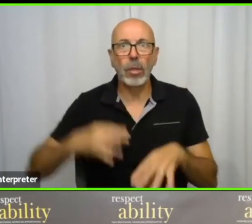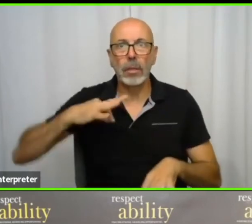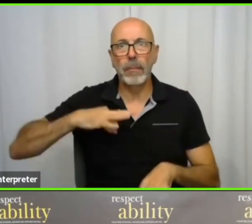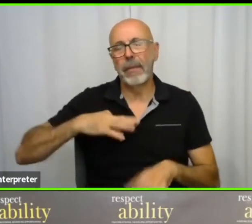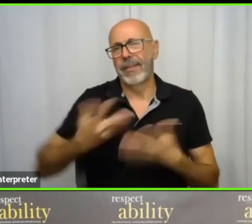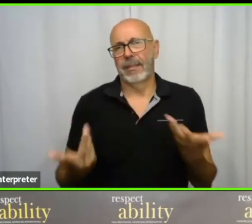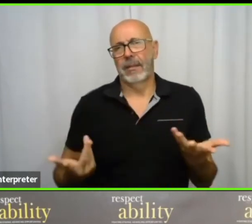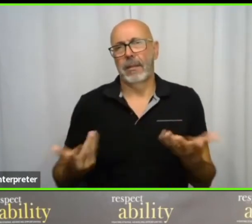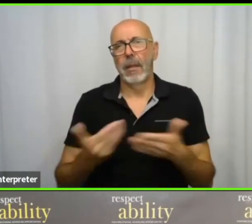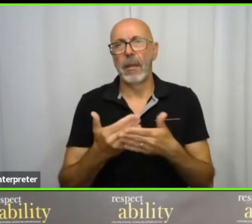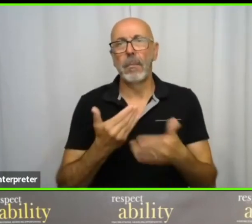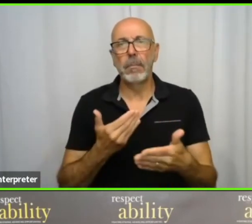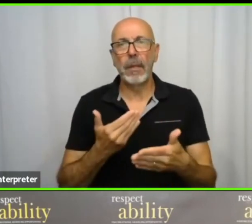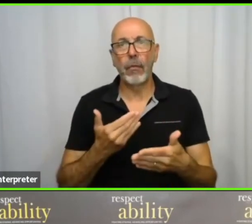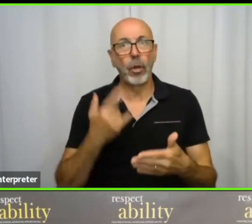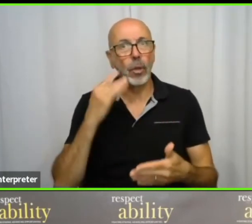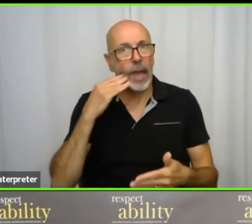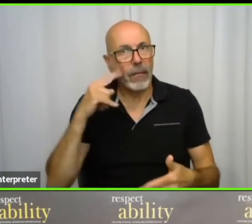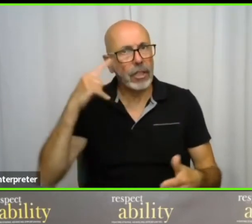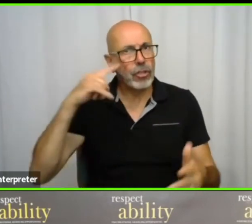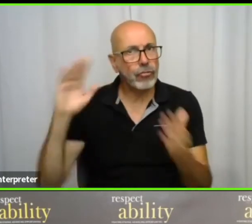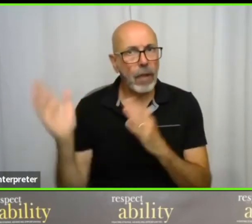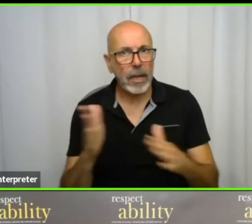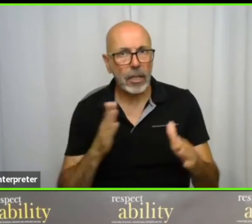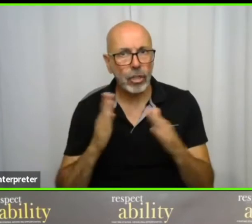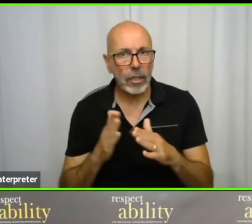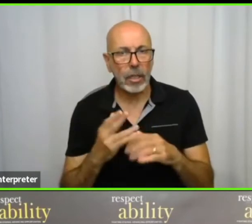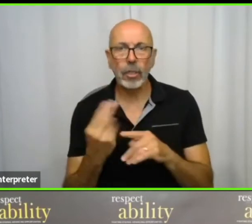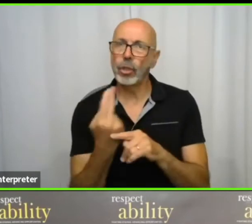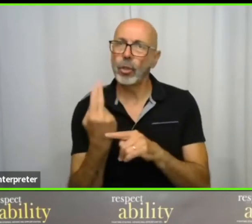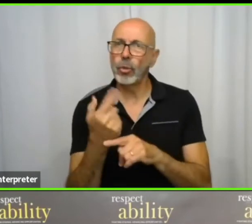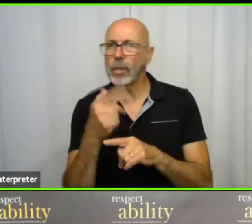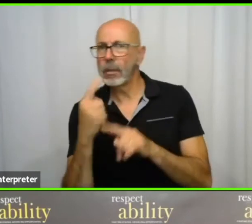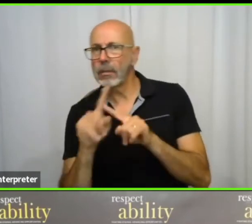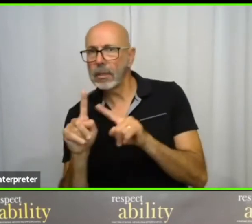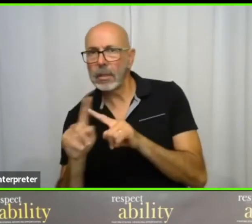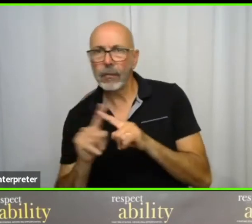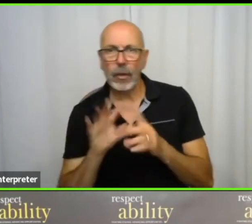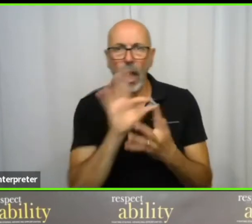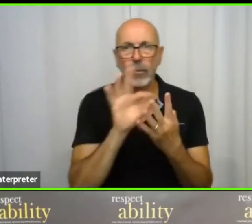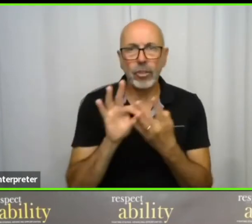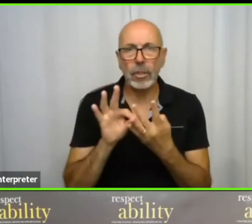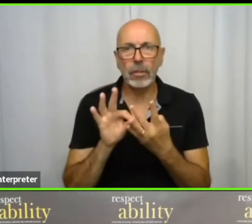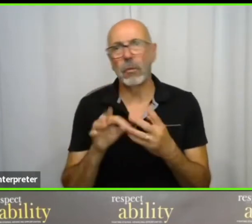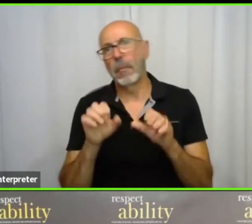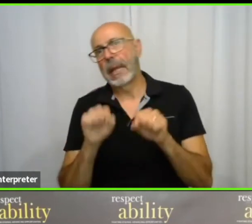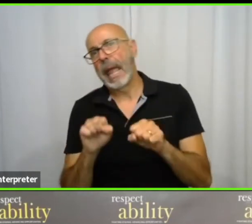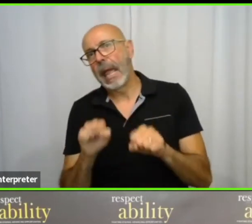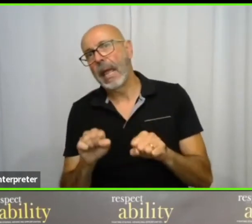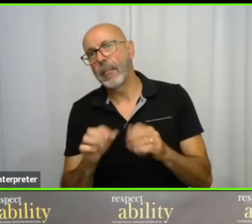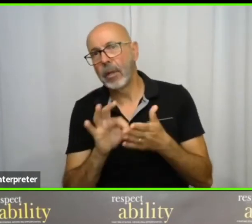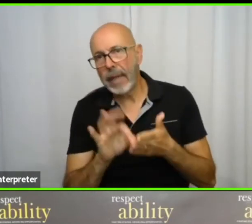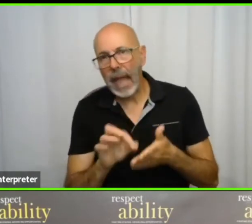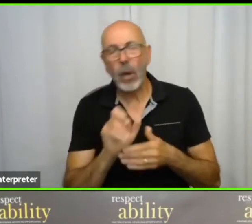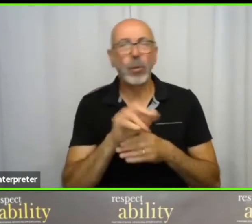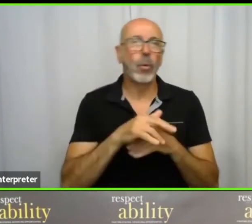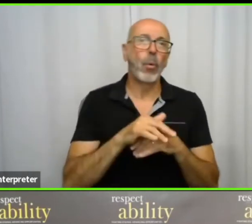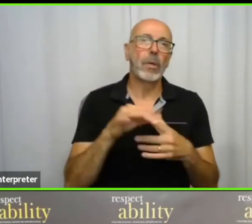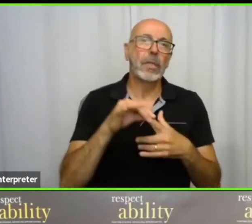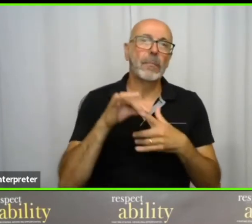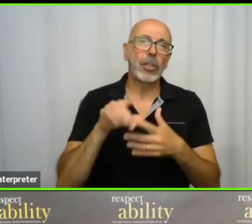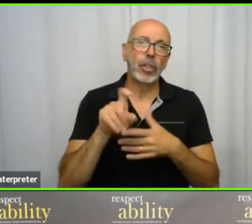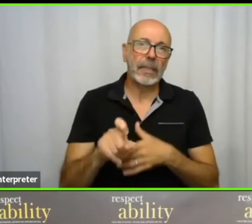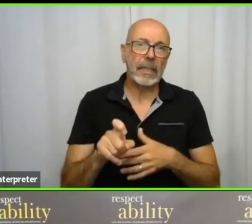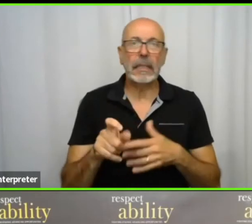before a strategy using one of the current options, whether it's an ABLE account or a special needs trust,